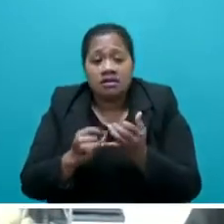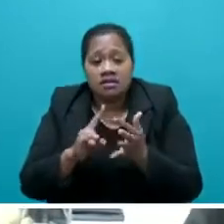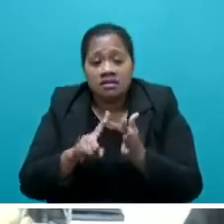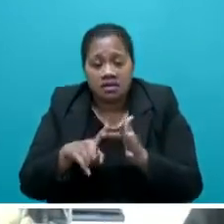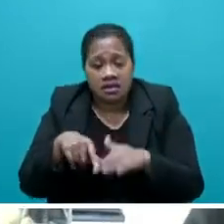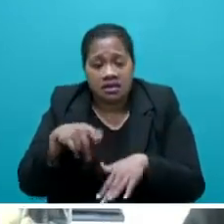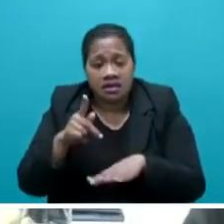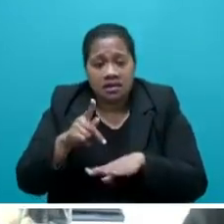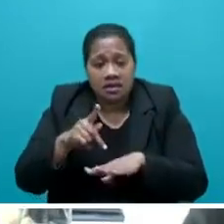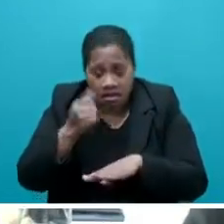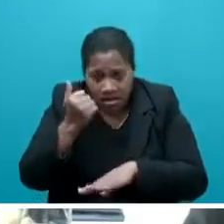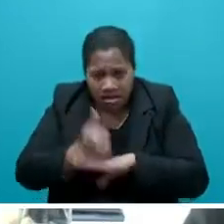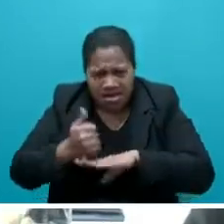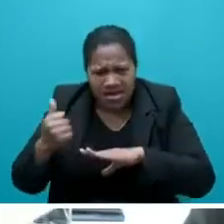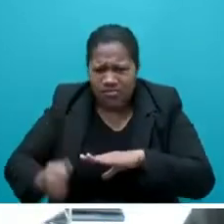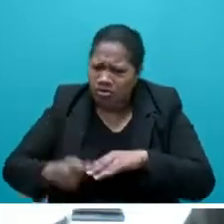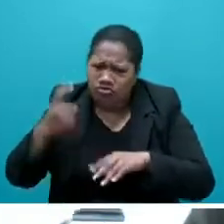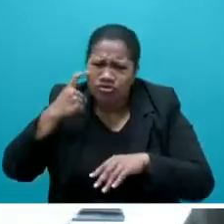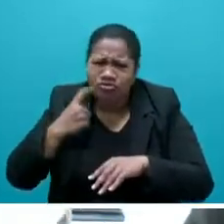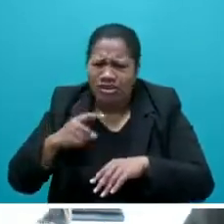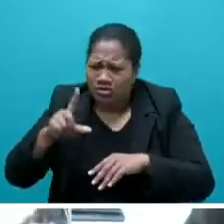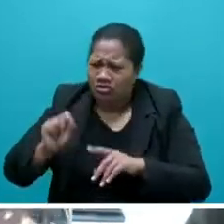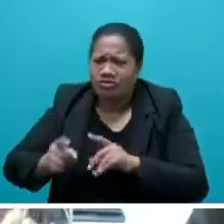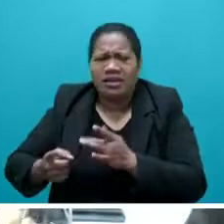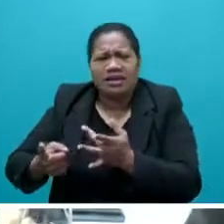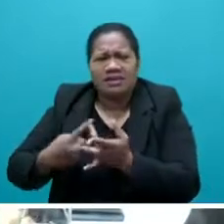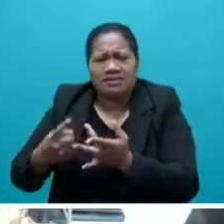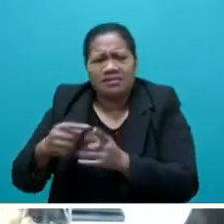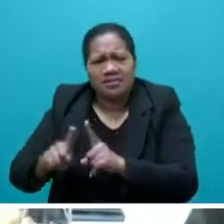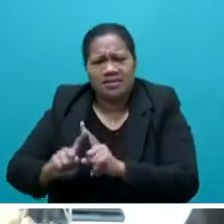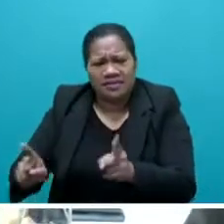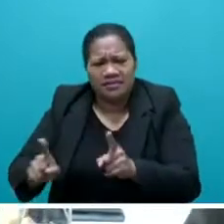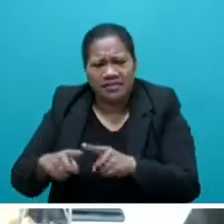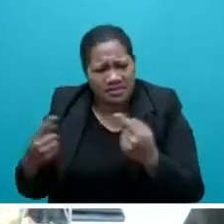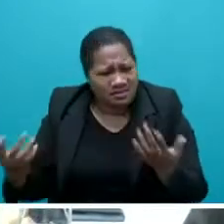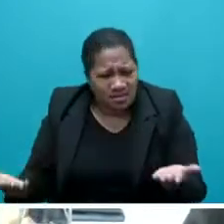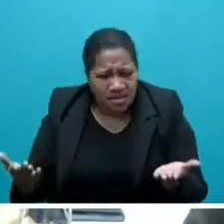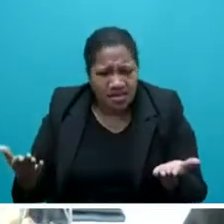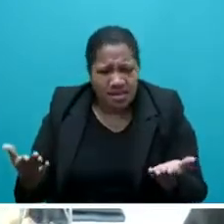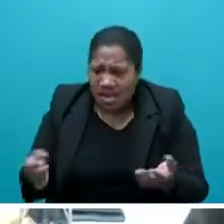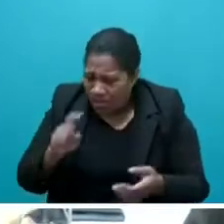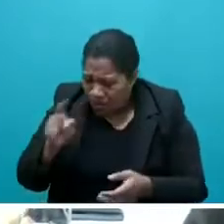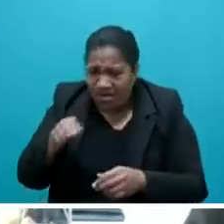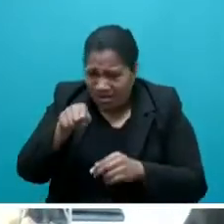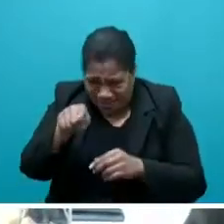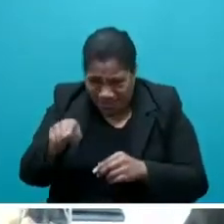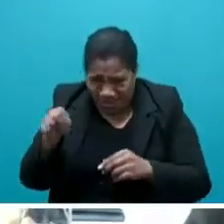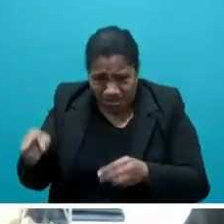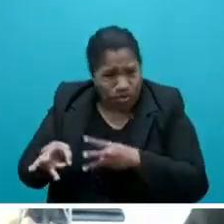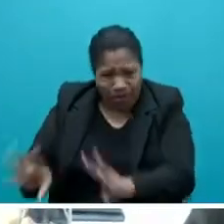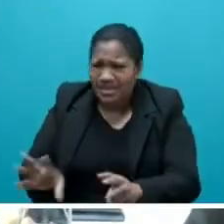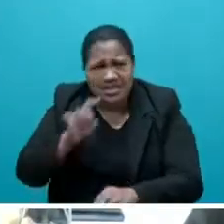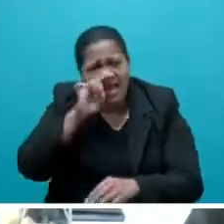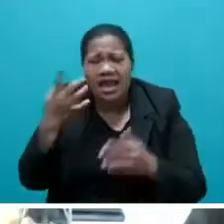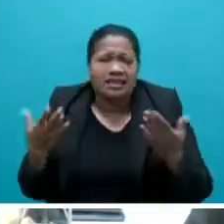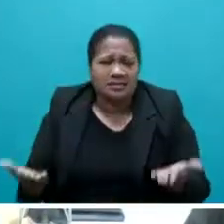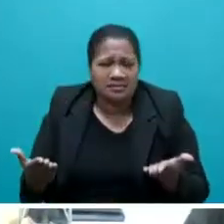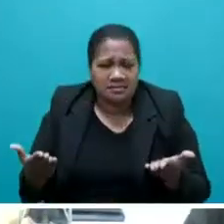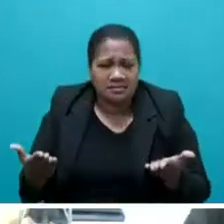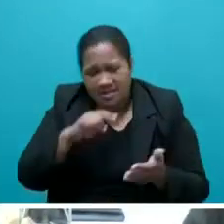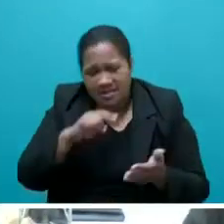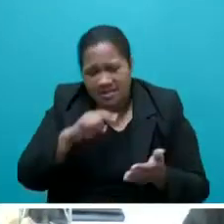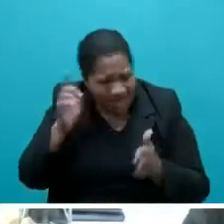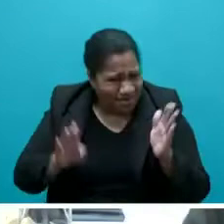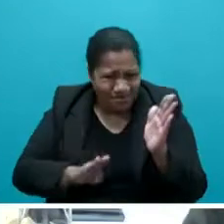that. They were monumental failures. Who bought the Class A shares? They were the elites. Did the ordinary Polias